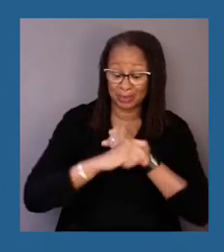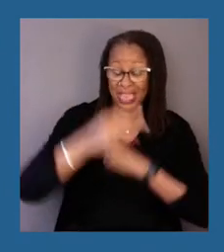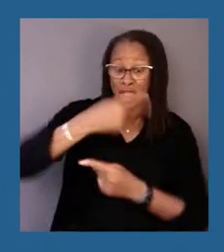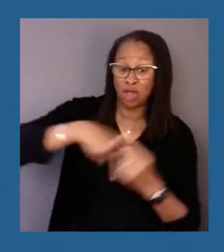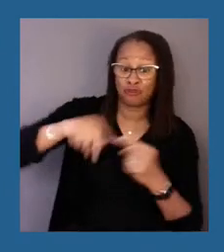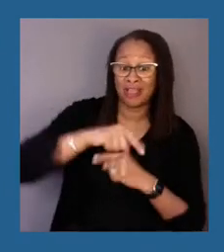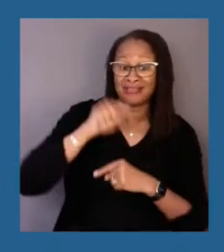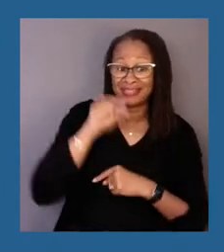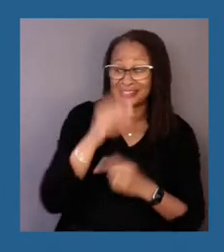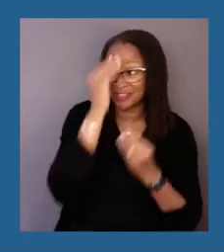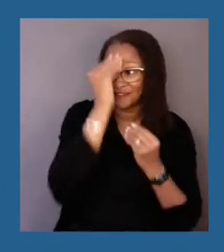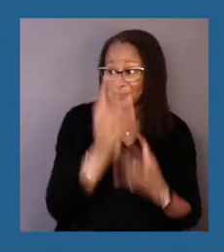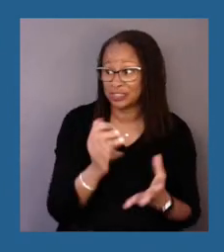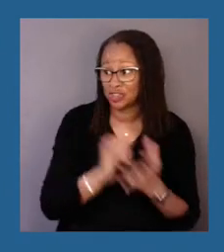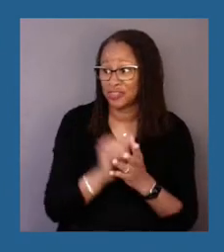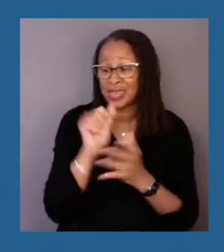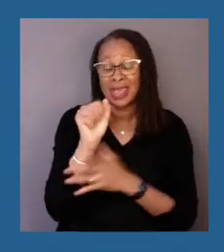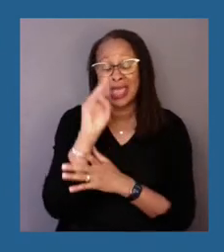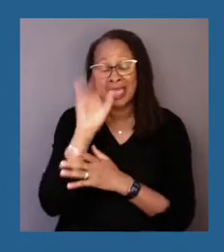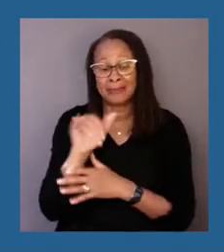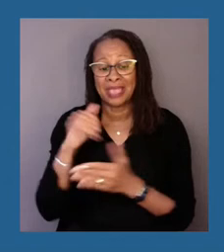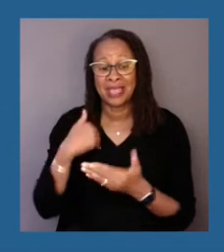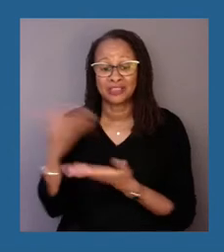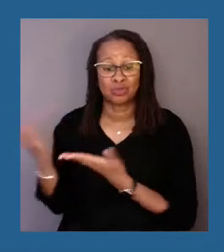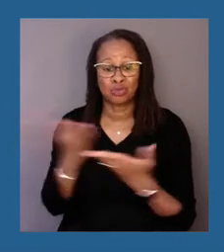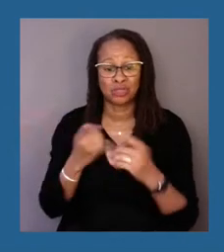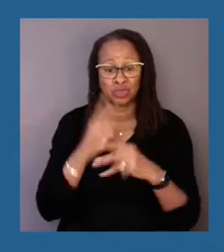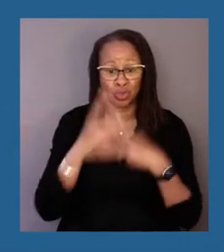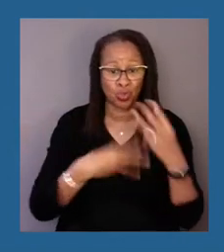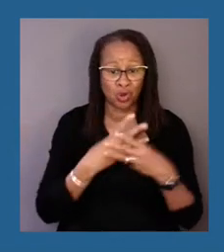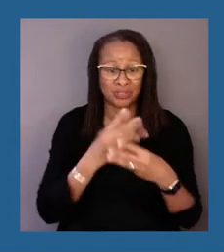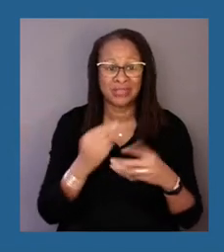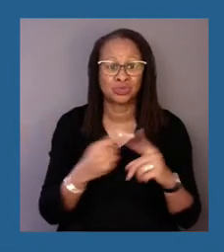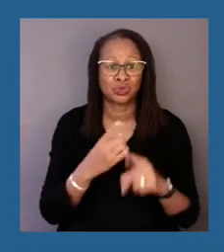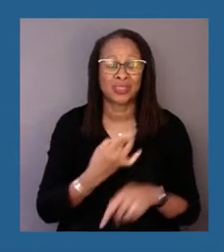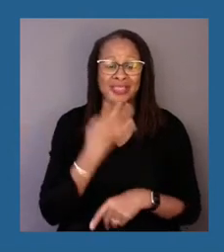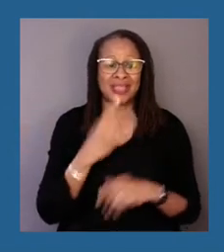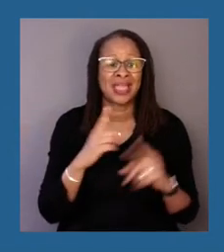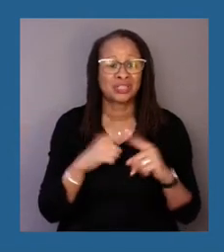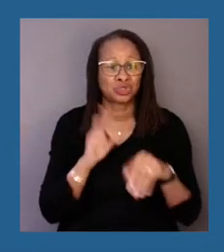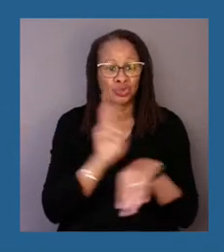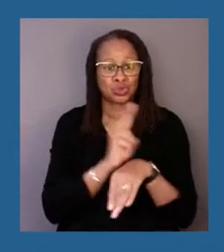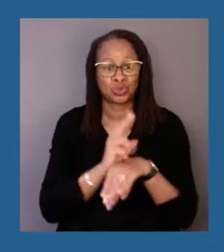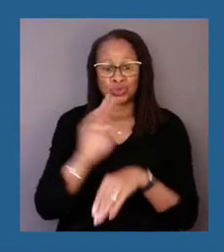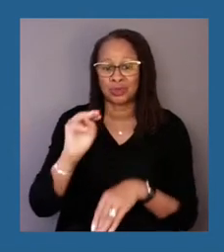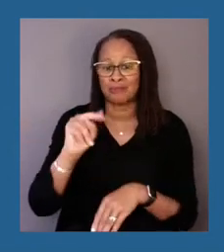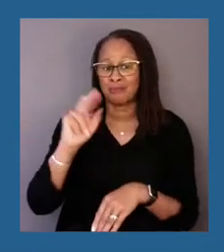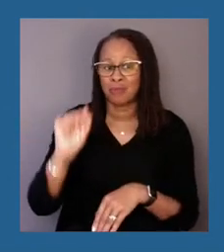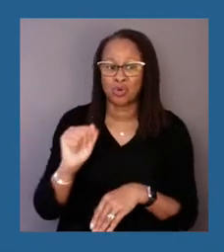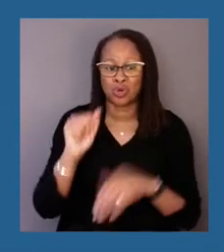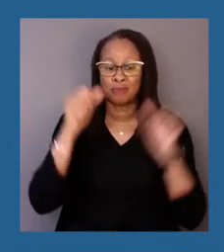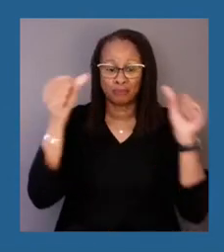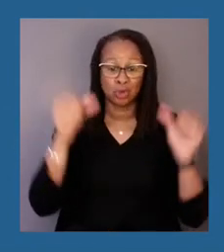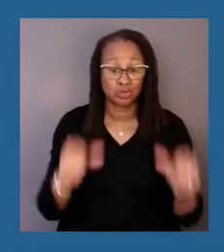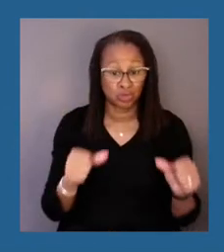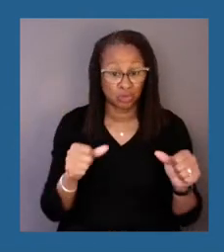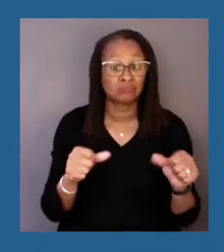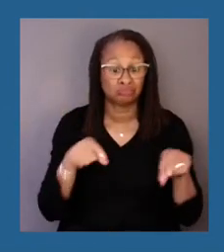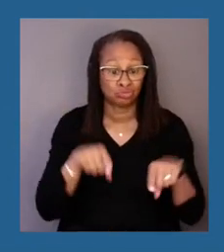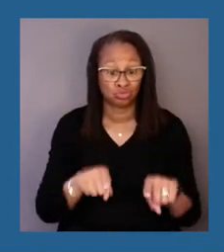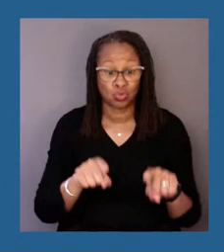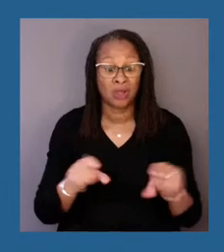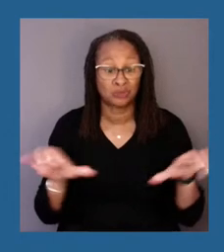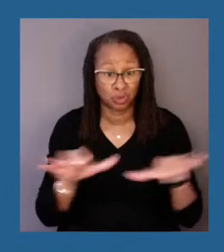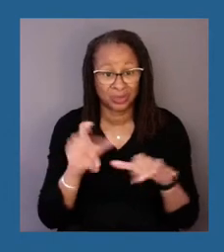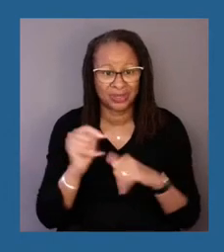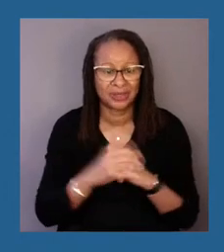information that Amy has brought to the world and to light, and to use Mona's posters doing it. But there